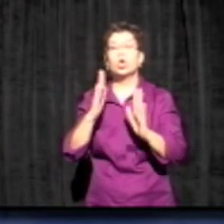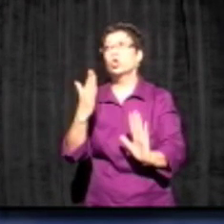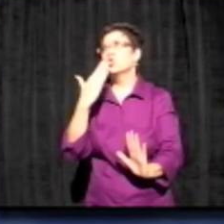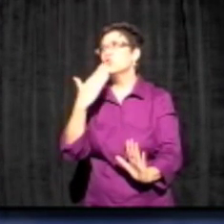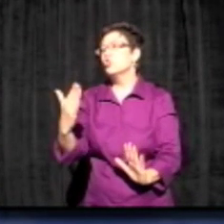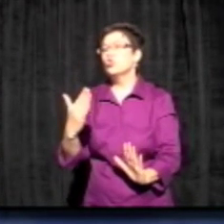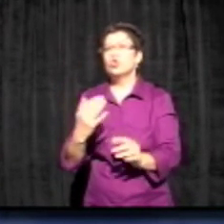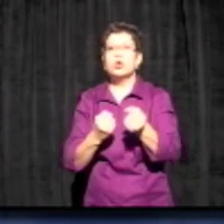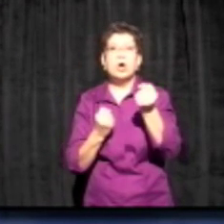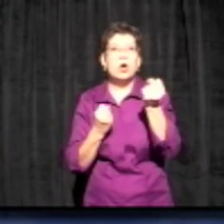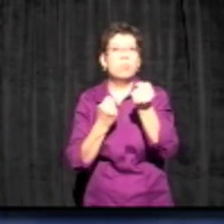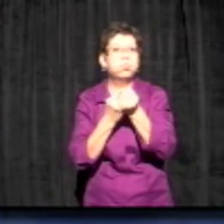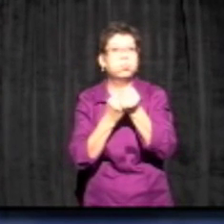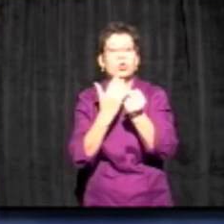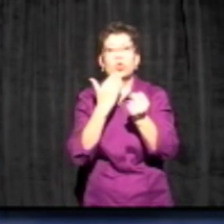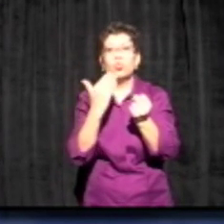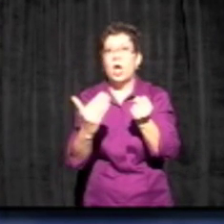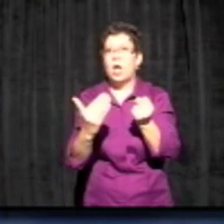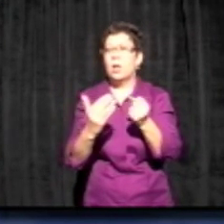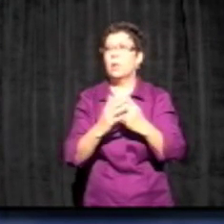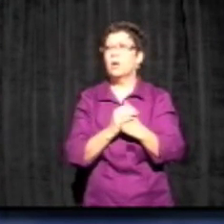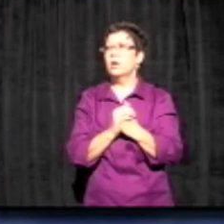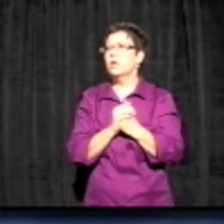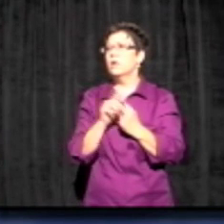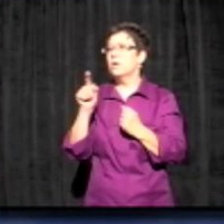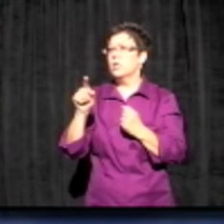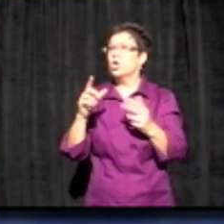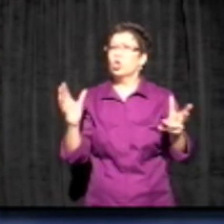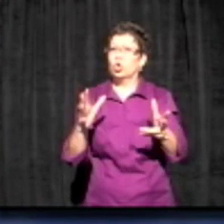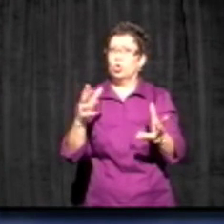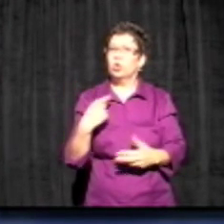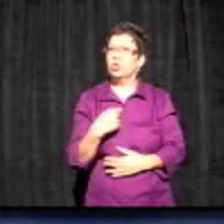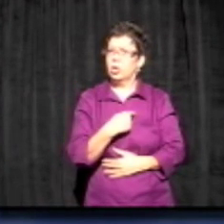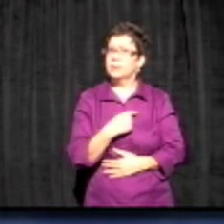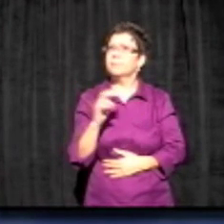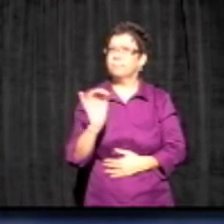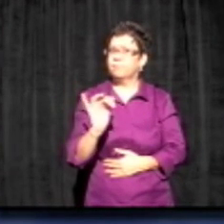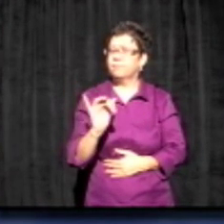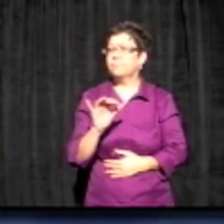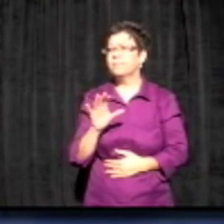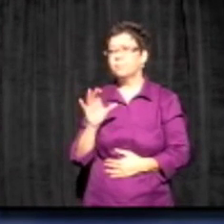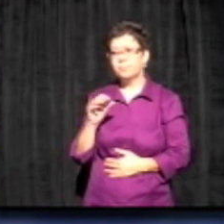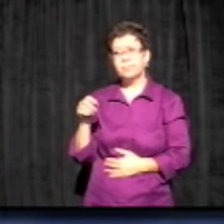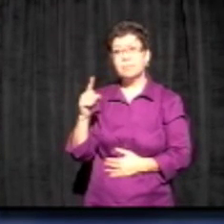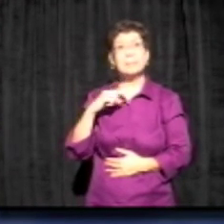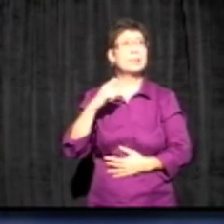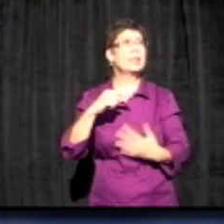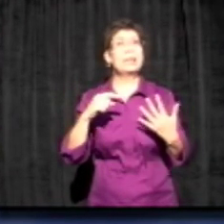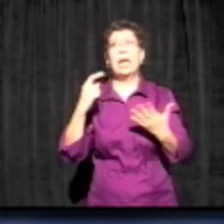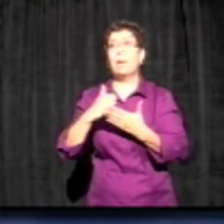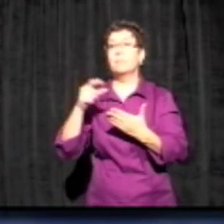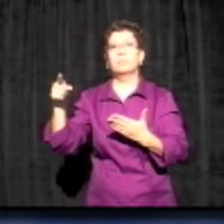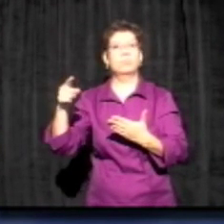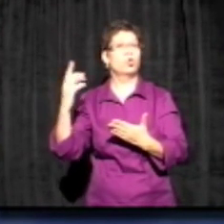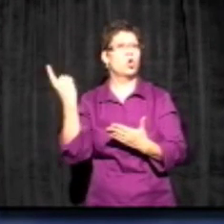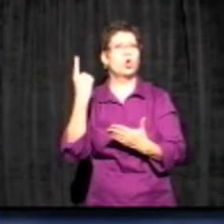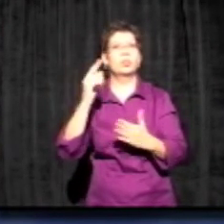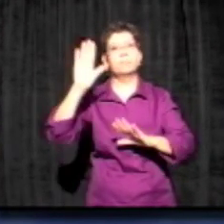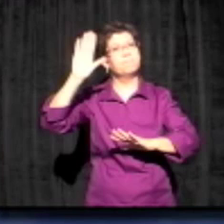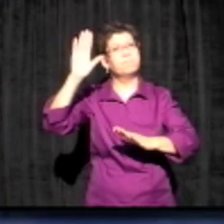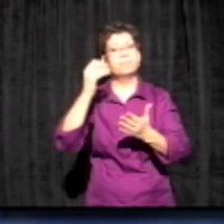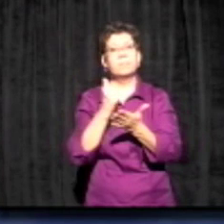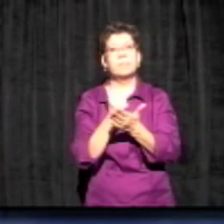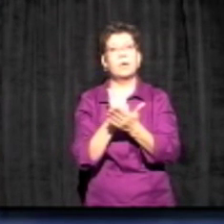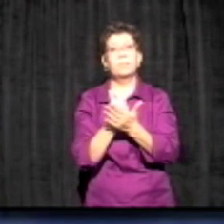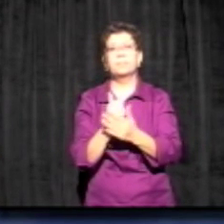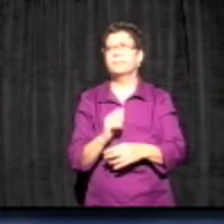been supportive, they've been encouraging, and they've been there when we needed them. And the car now